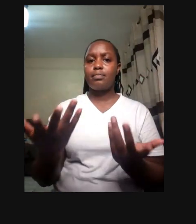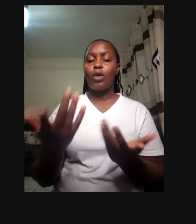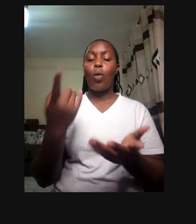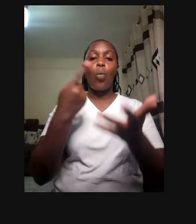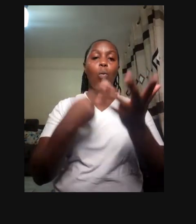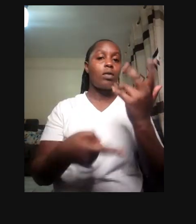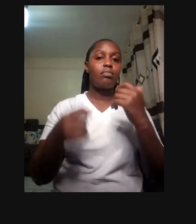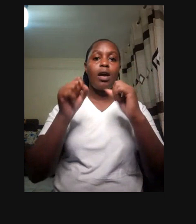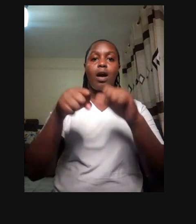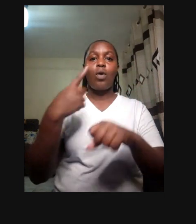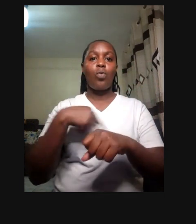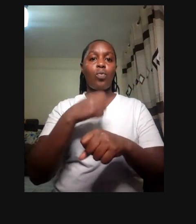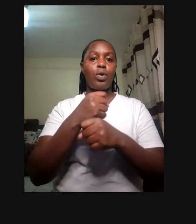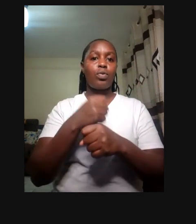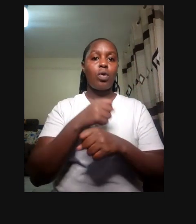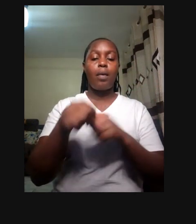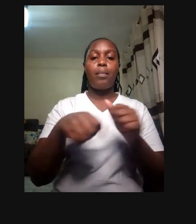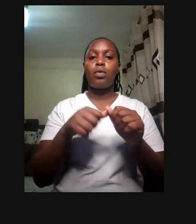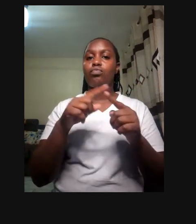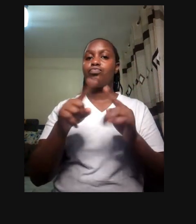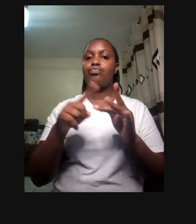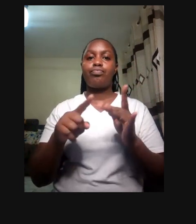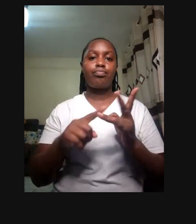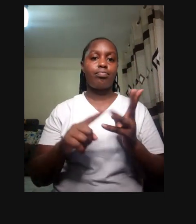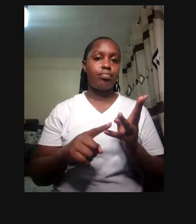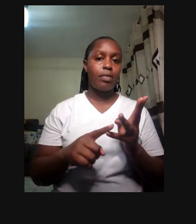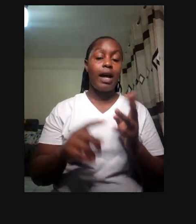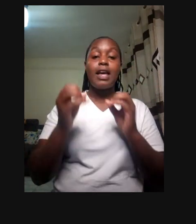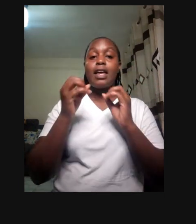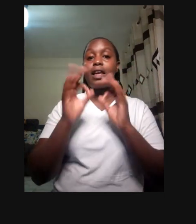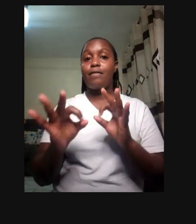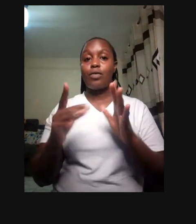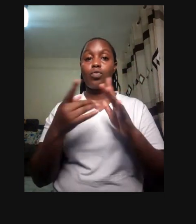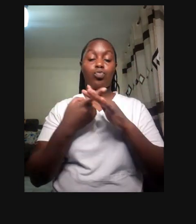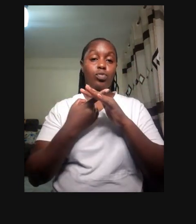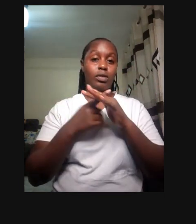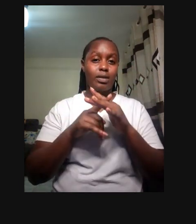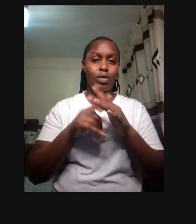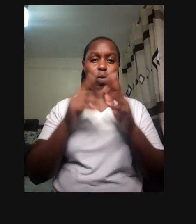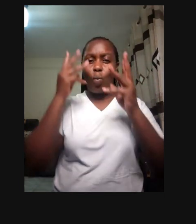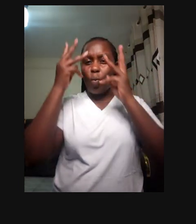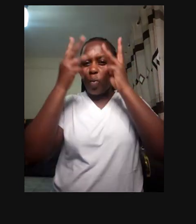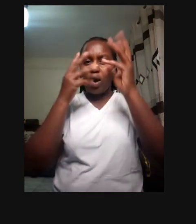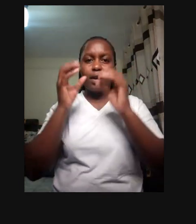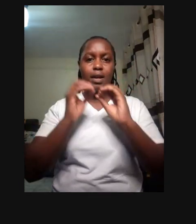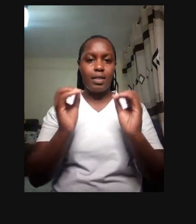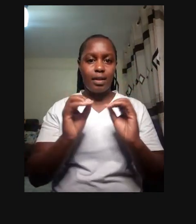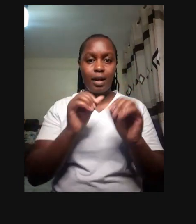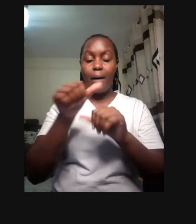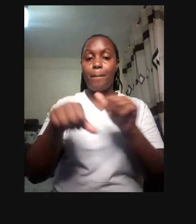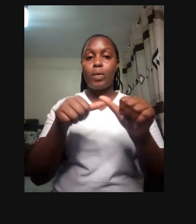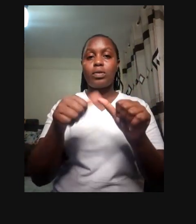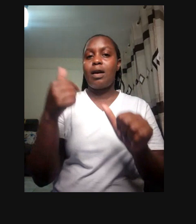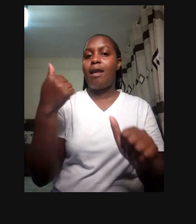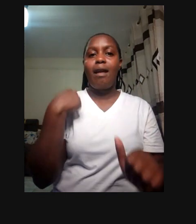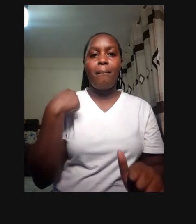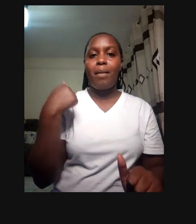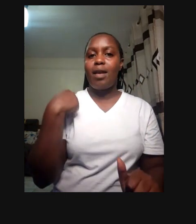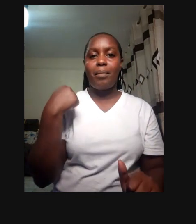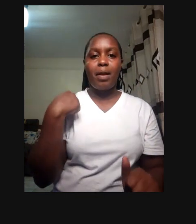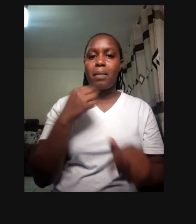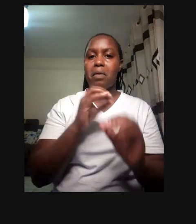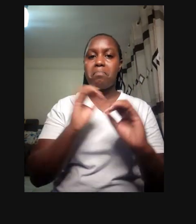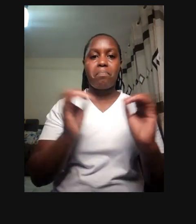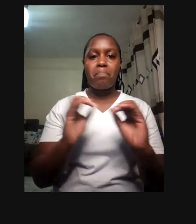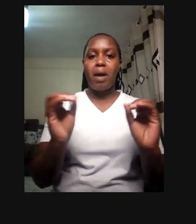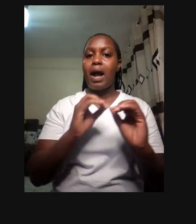about this and this and this and this? So if you're starting out, don't mind about the numbers. Don't mind about the numbers. Just enjoy the